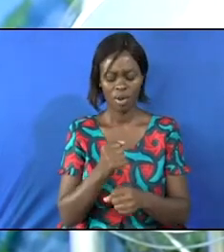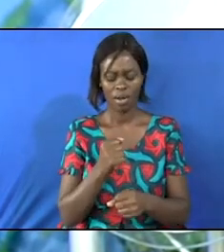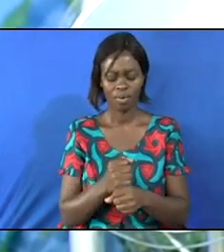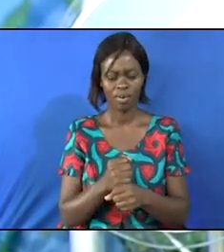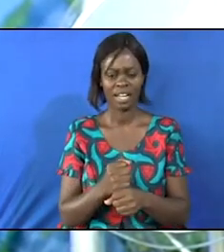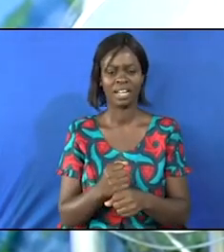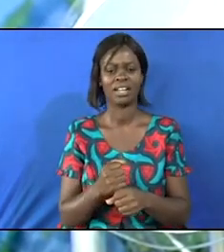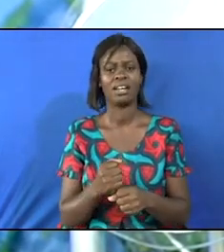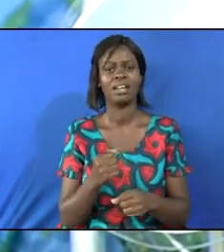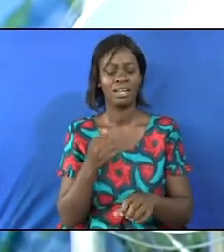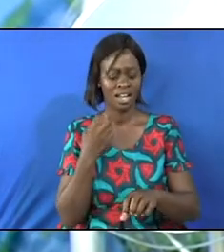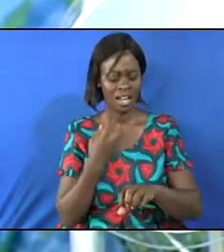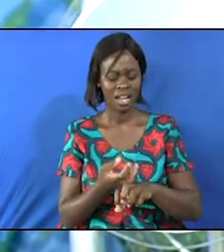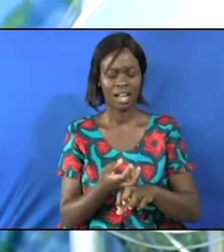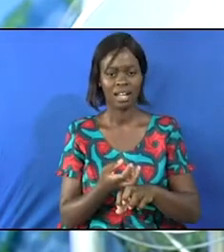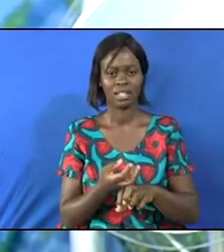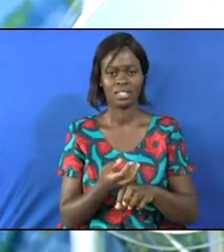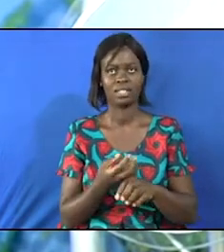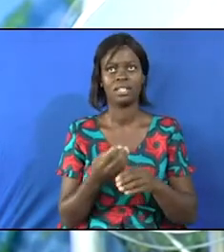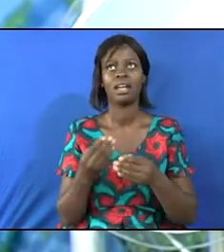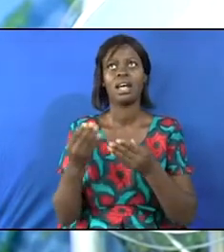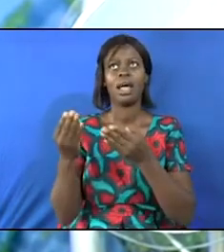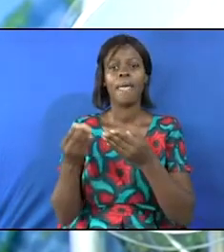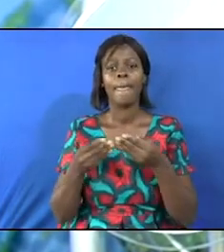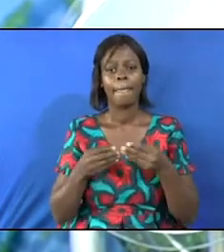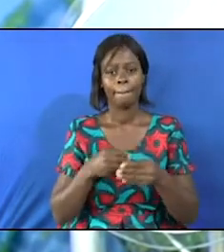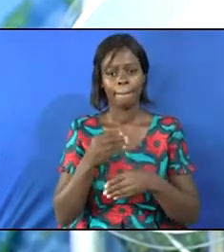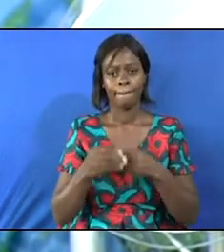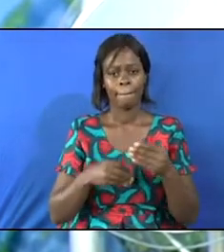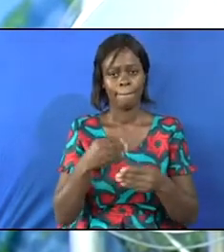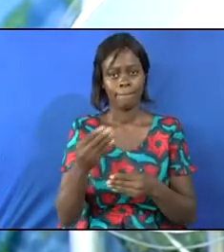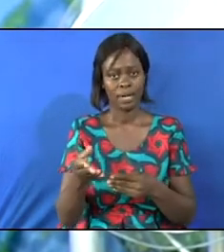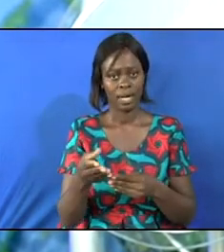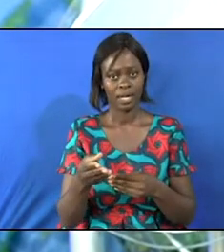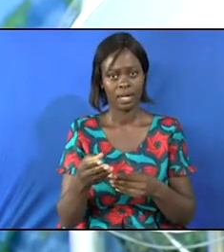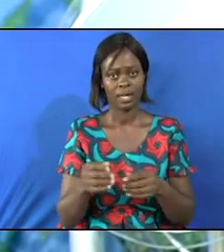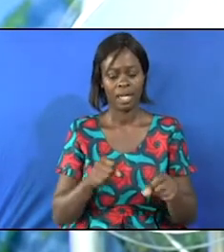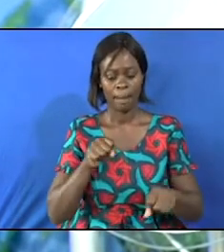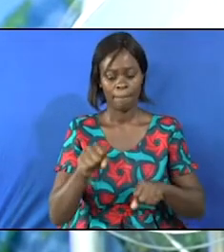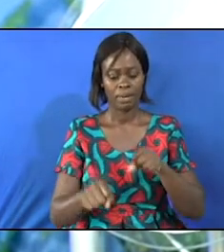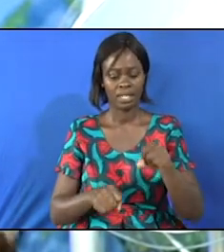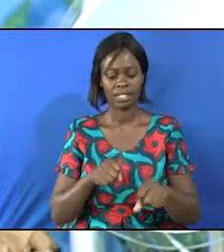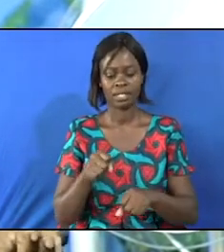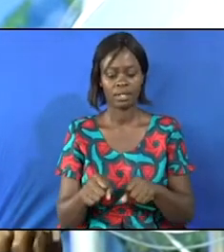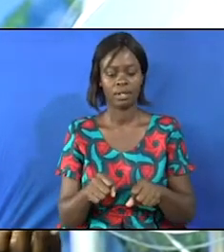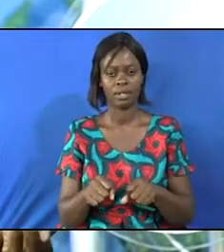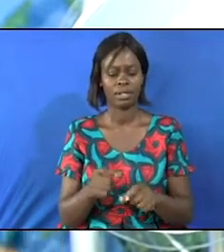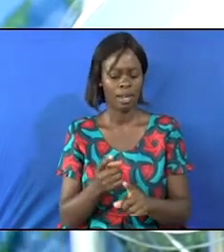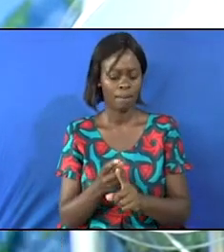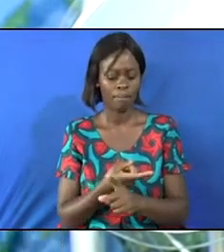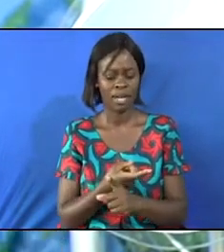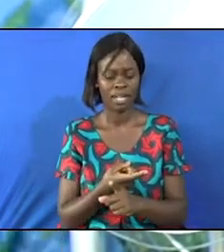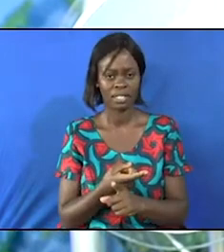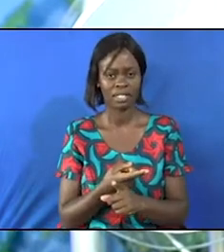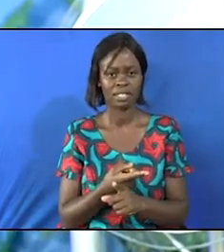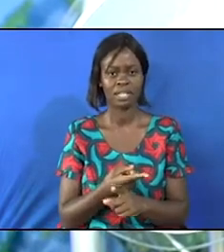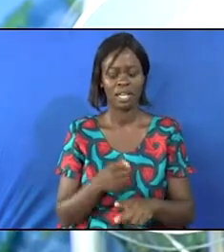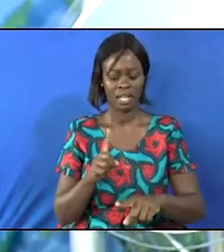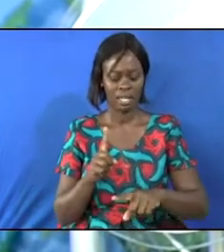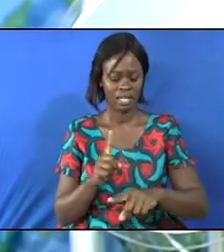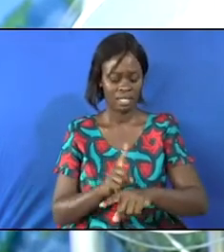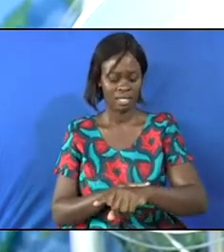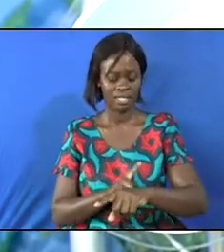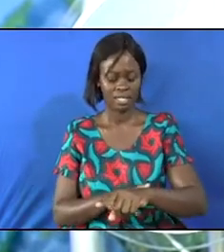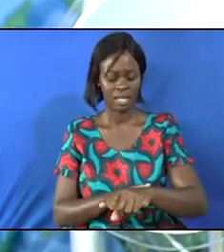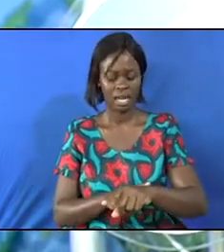he earned, shining. But suddenly, he started feeling that if he rode it, he would be doing something bad to it. It